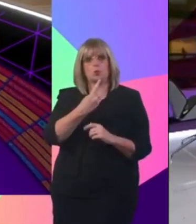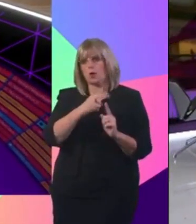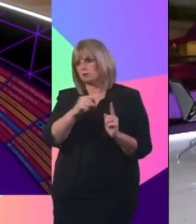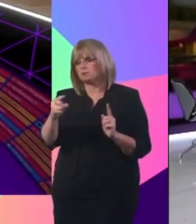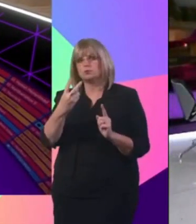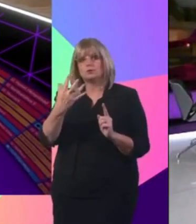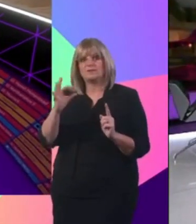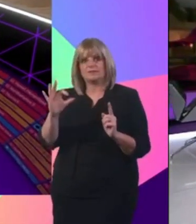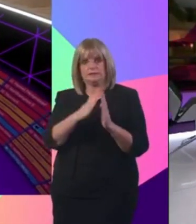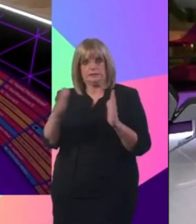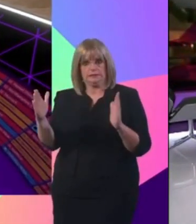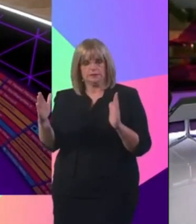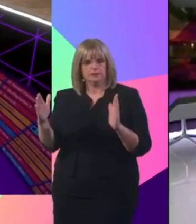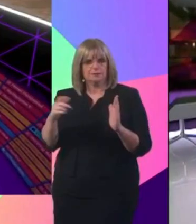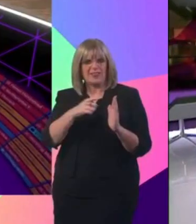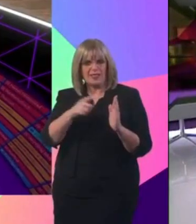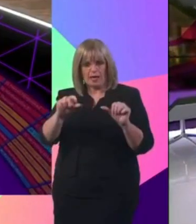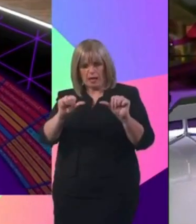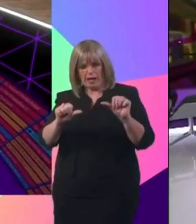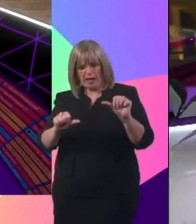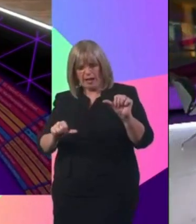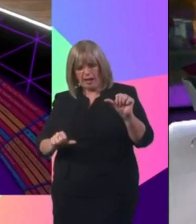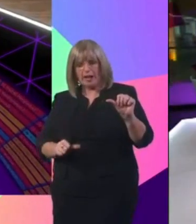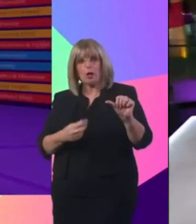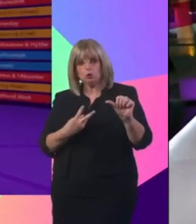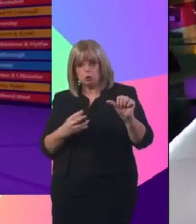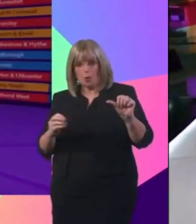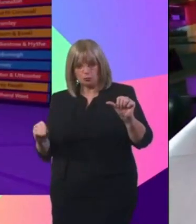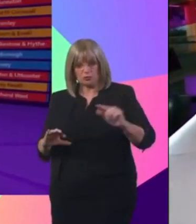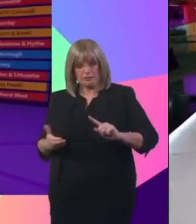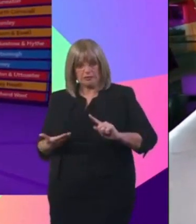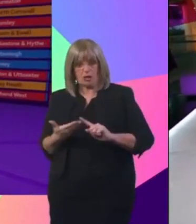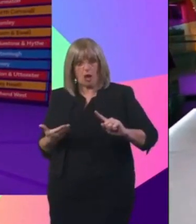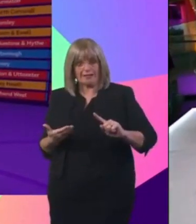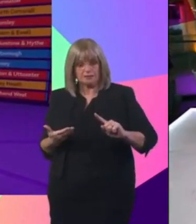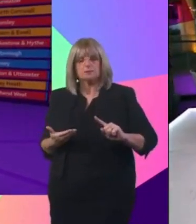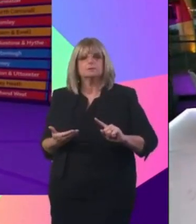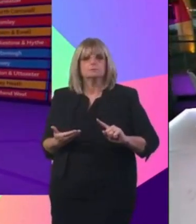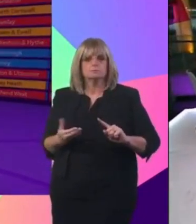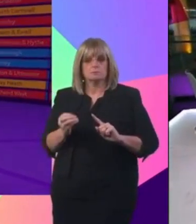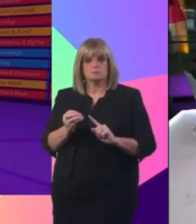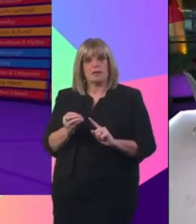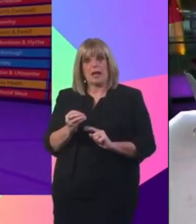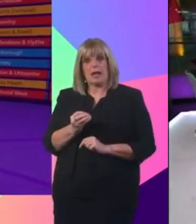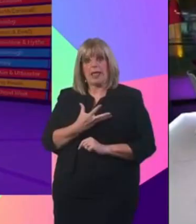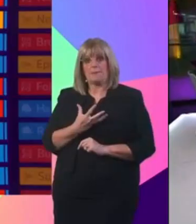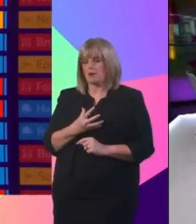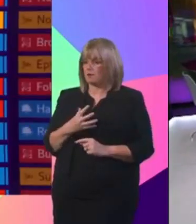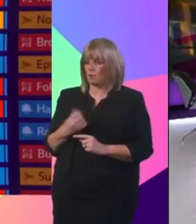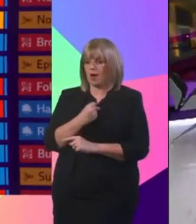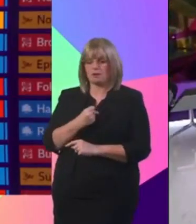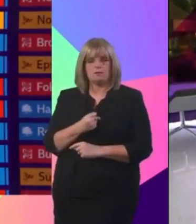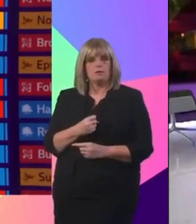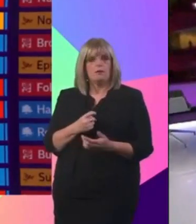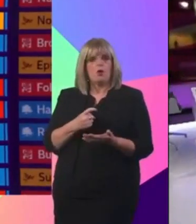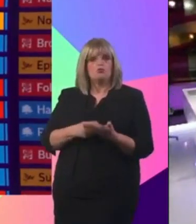taking effect after this afternoon's commemoration of BE Day at the Cenotaph. We've come back before, and this party